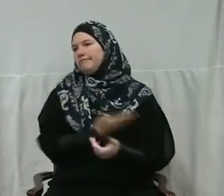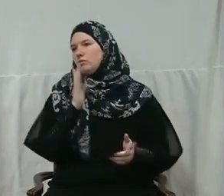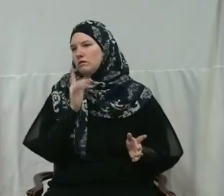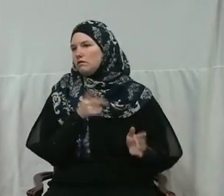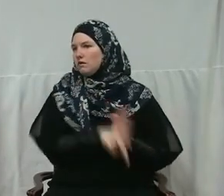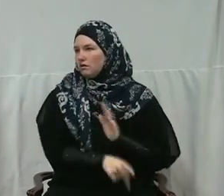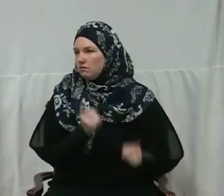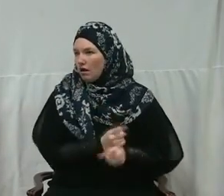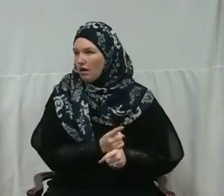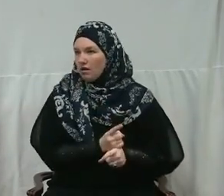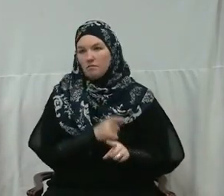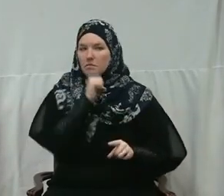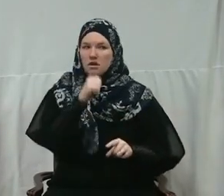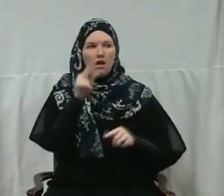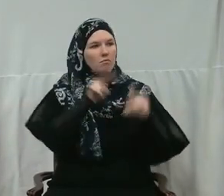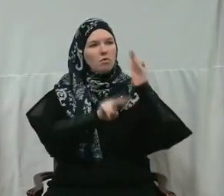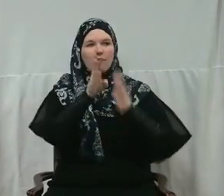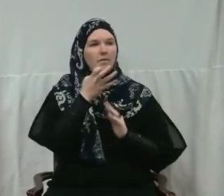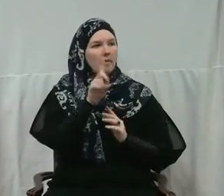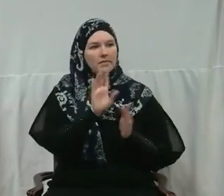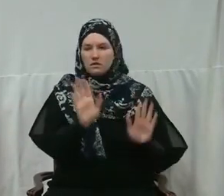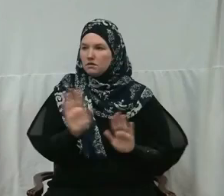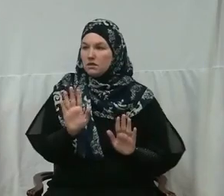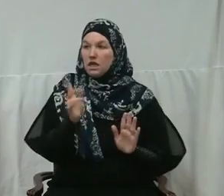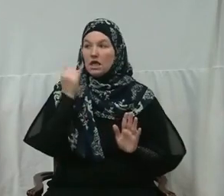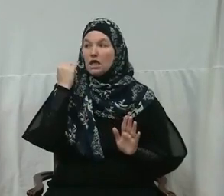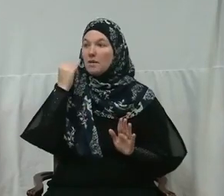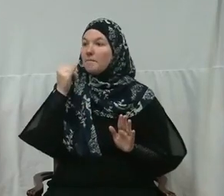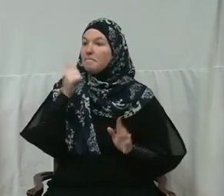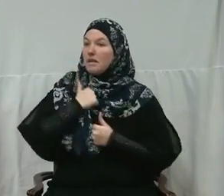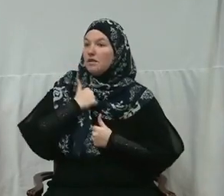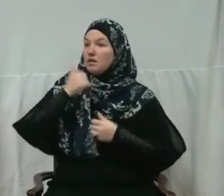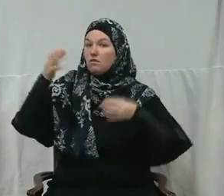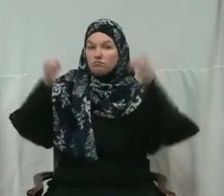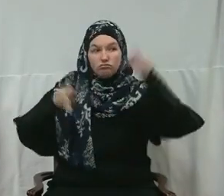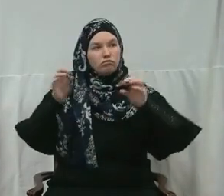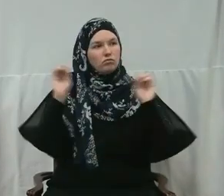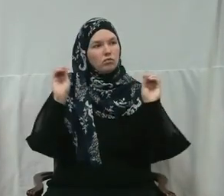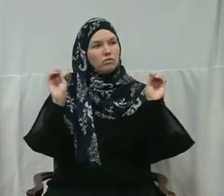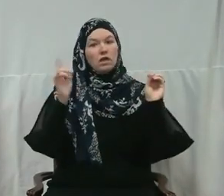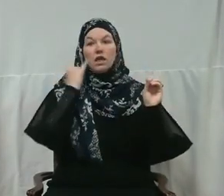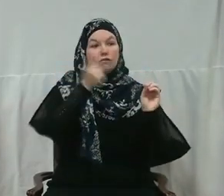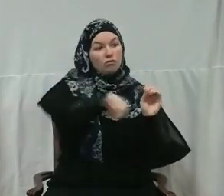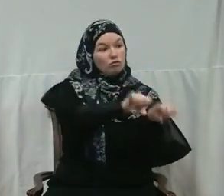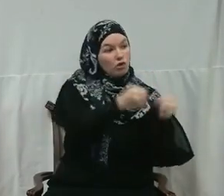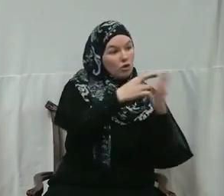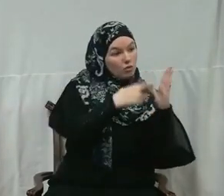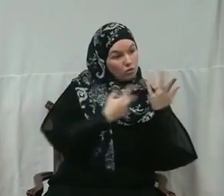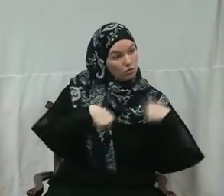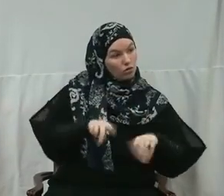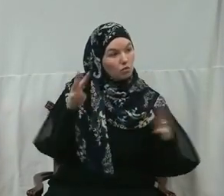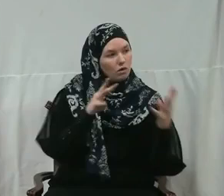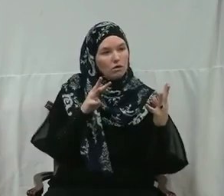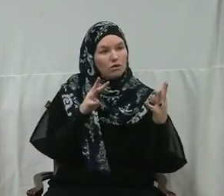wasallam. He doesn't hold military trials even for his military forces, but